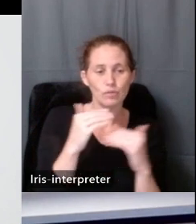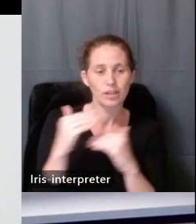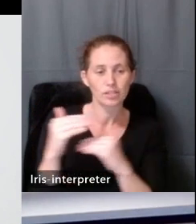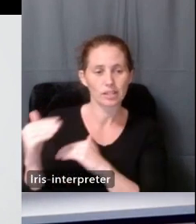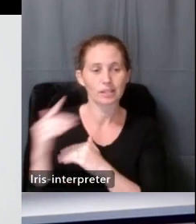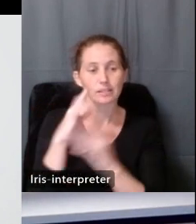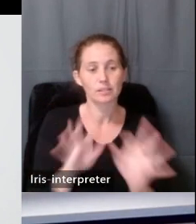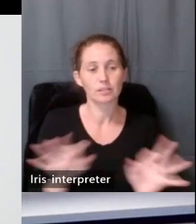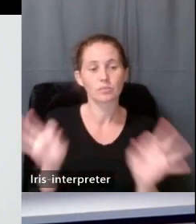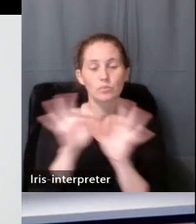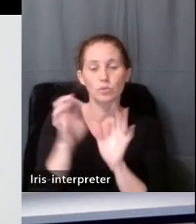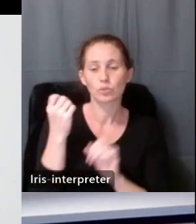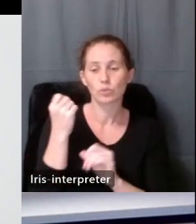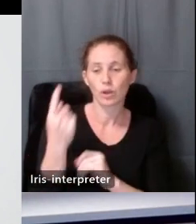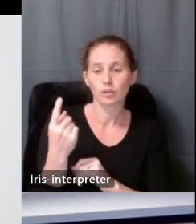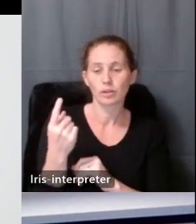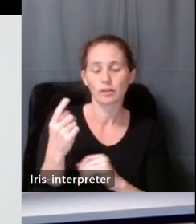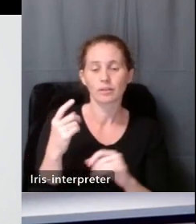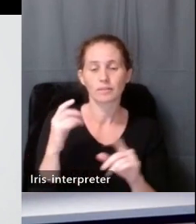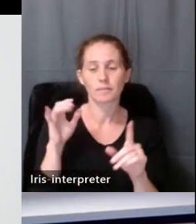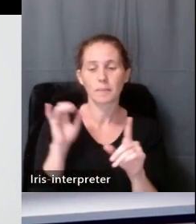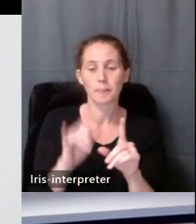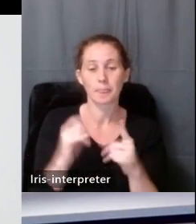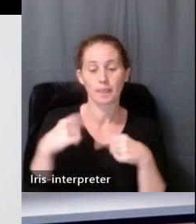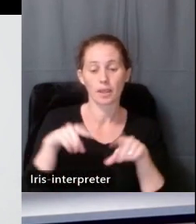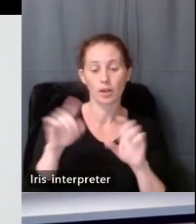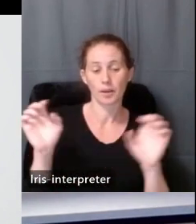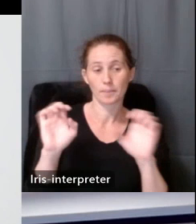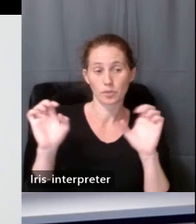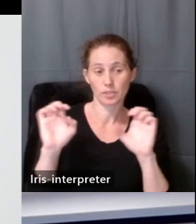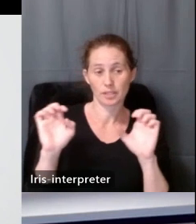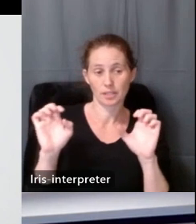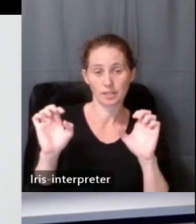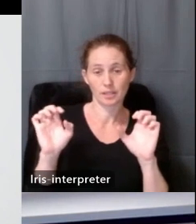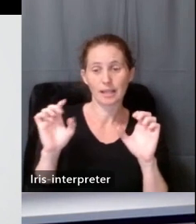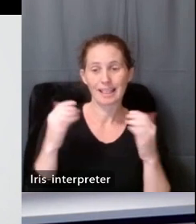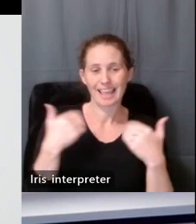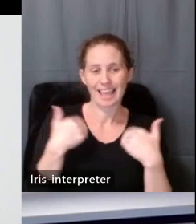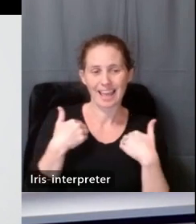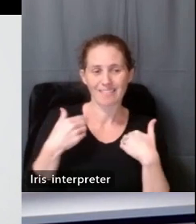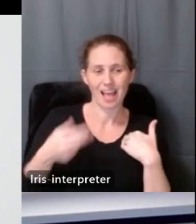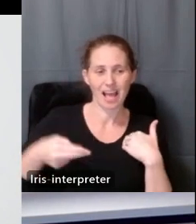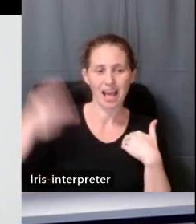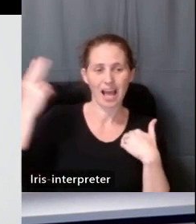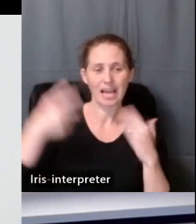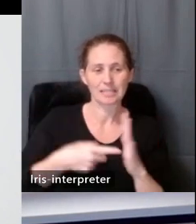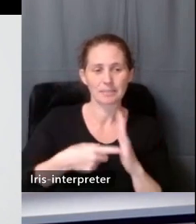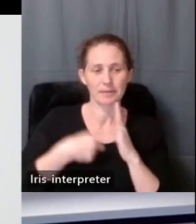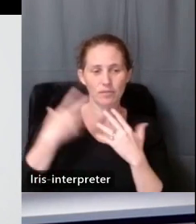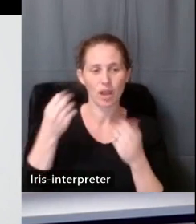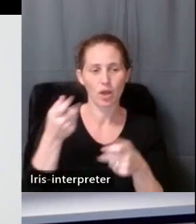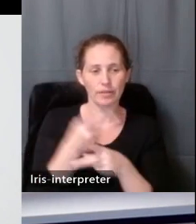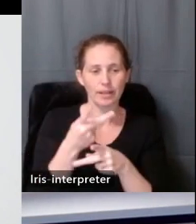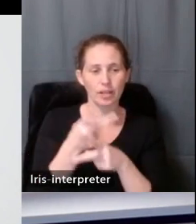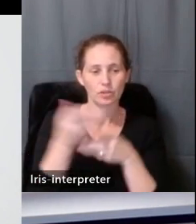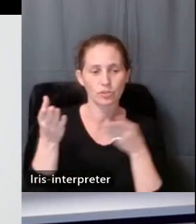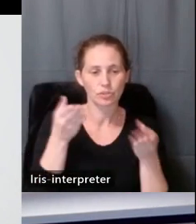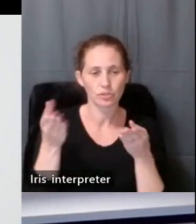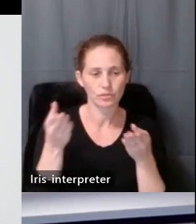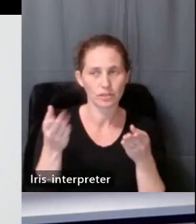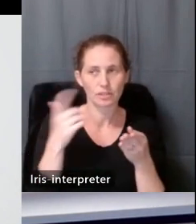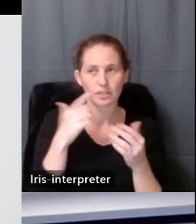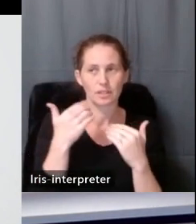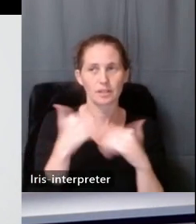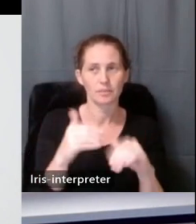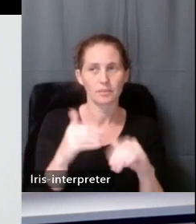to understand that during an emergency, when there is high demand for healthcare services and